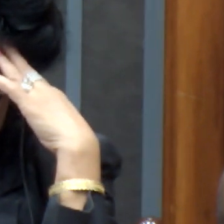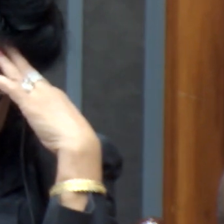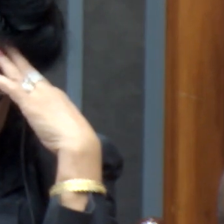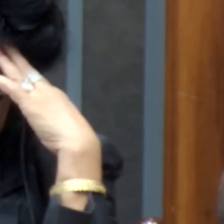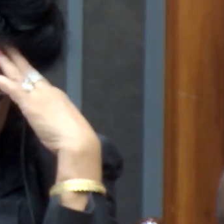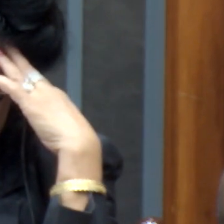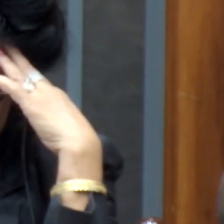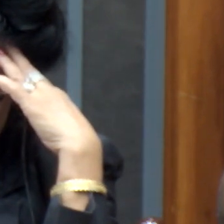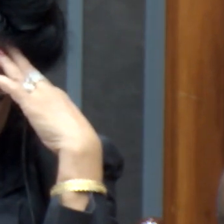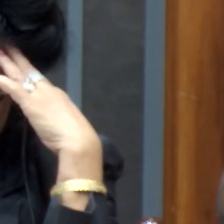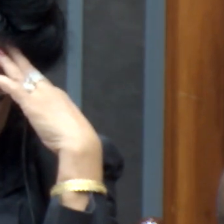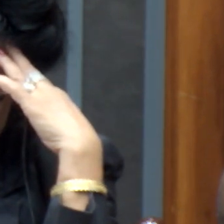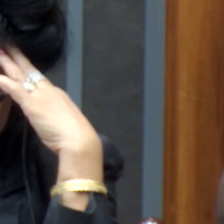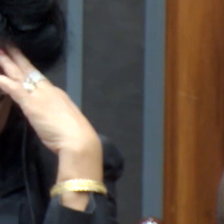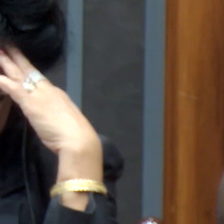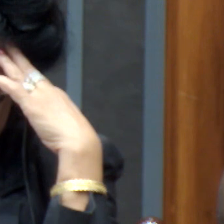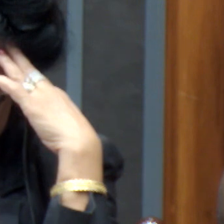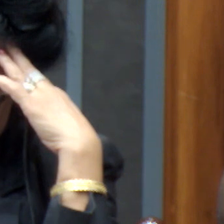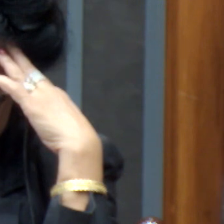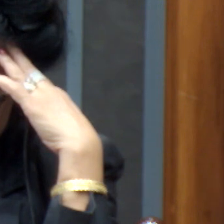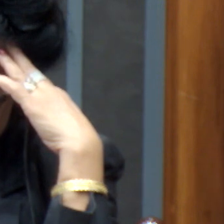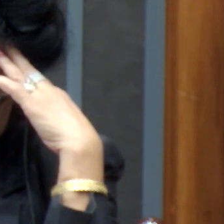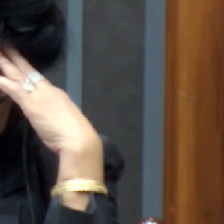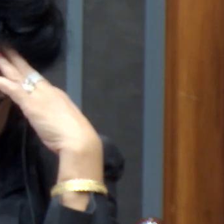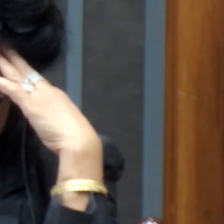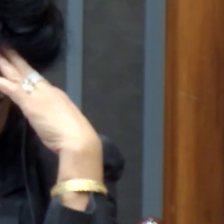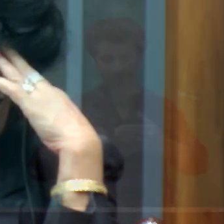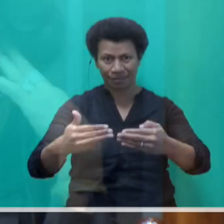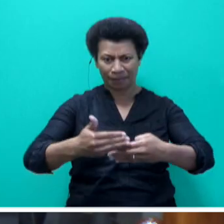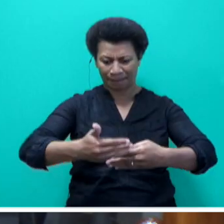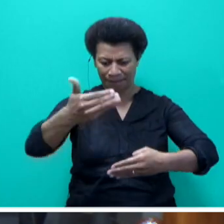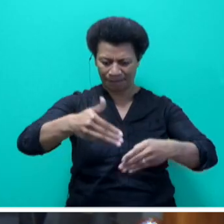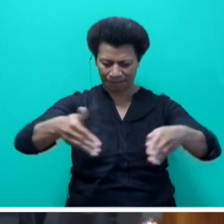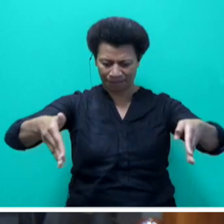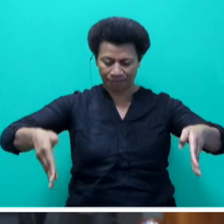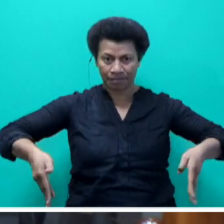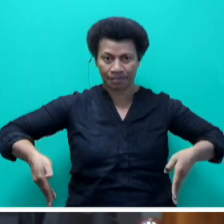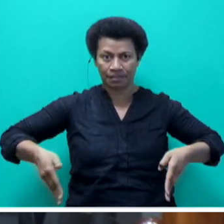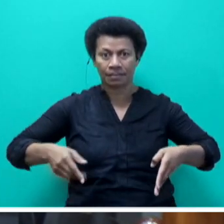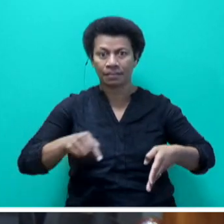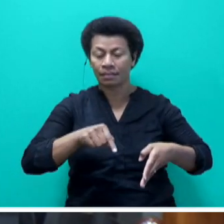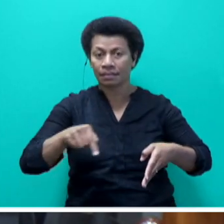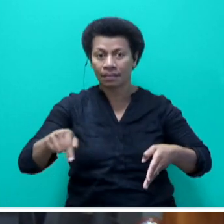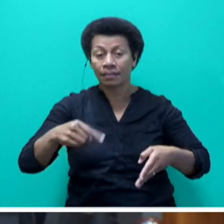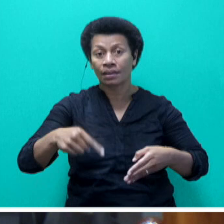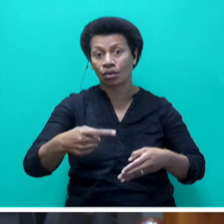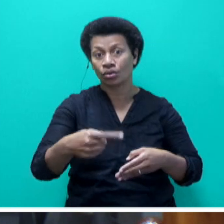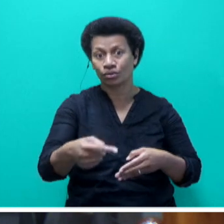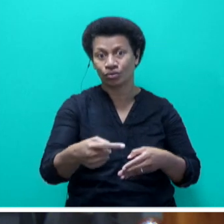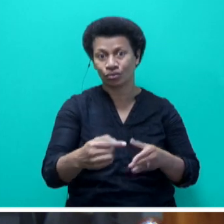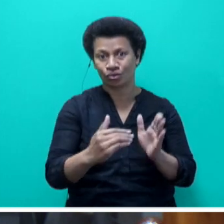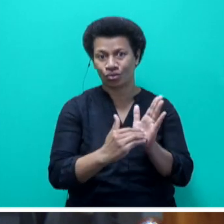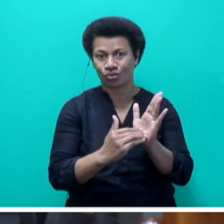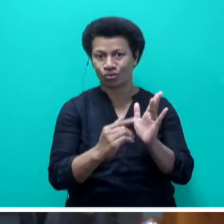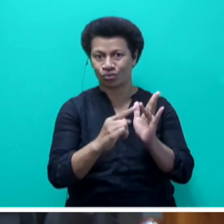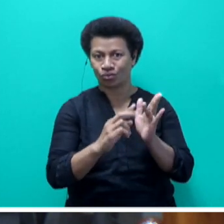in the context of town planning. The concept basically involves applying a continuous zoning